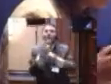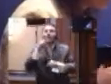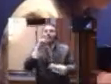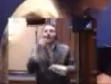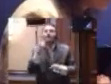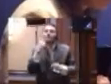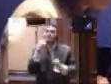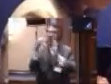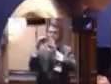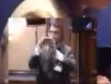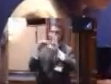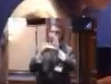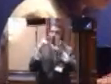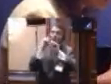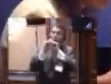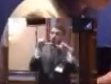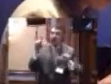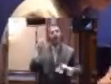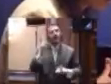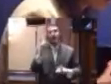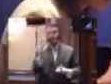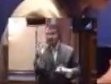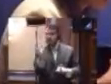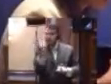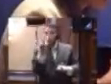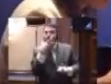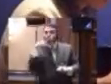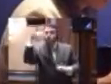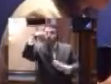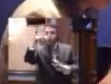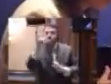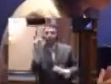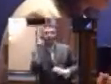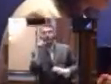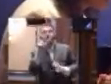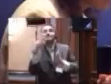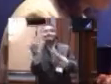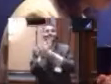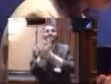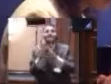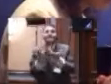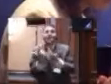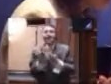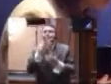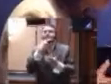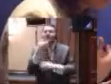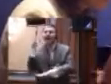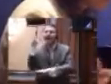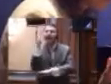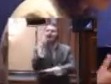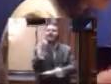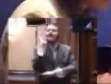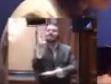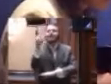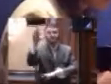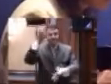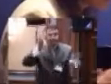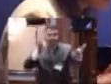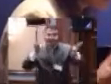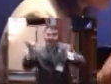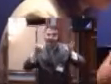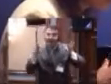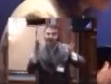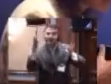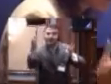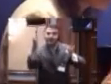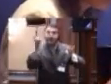Prime Minister P.W. Botha at what was called the Great Indaba, which represented